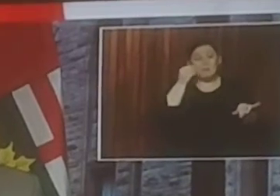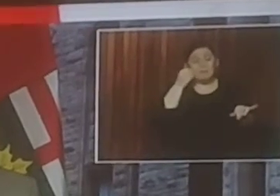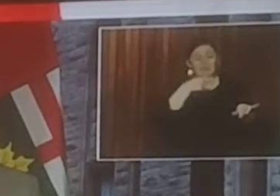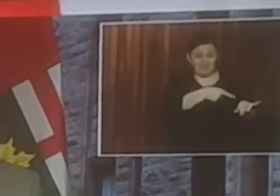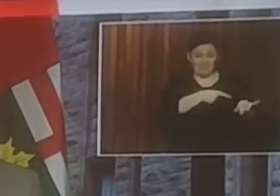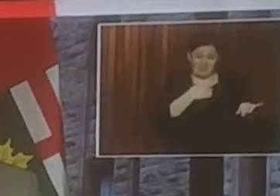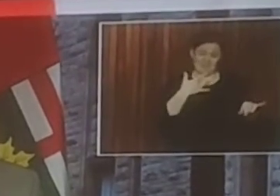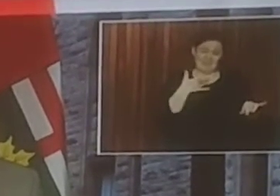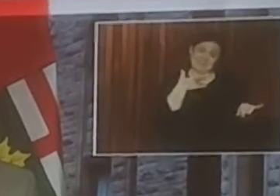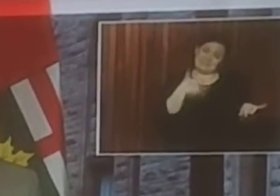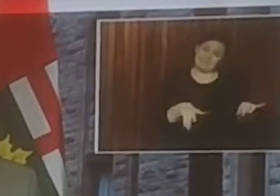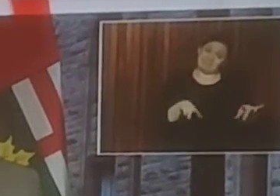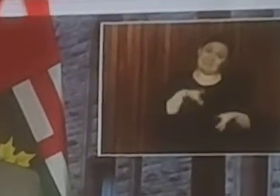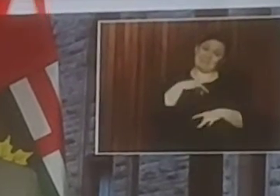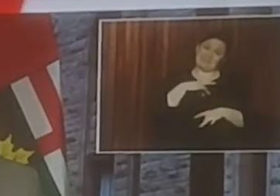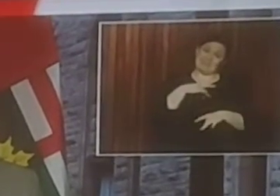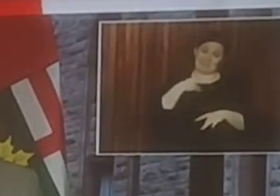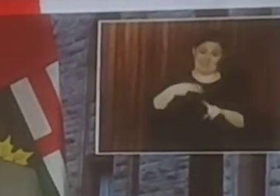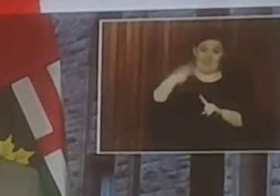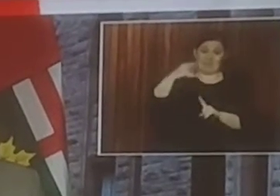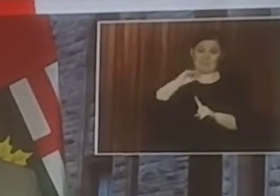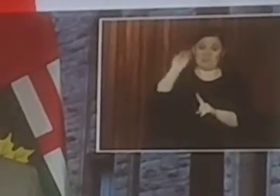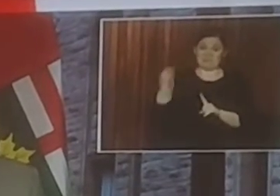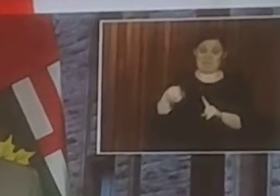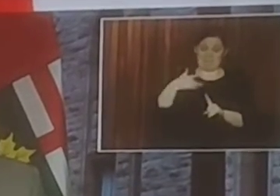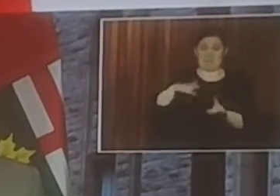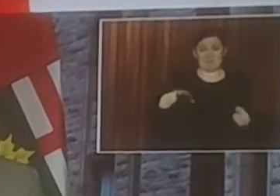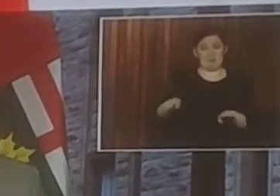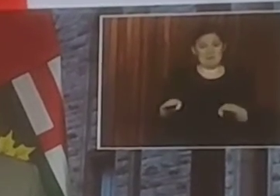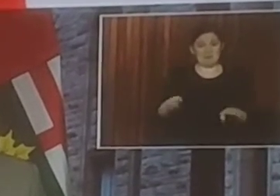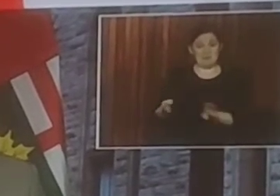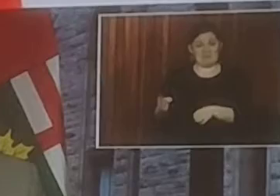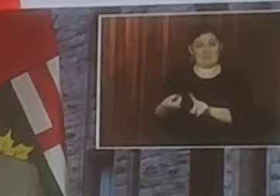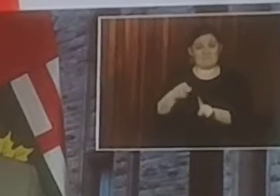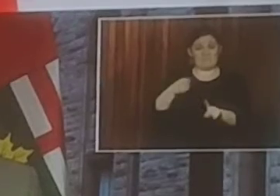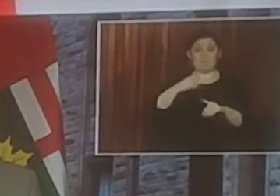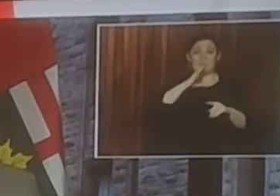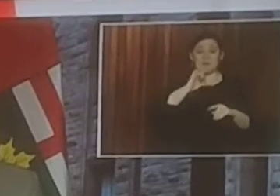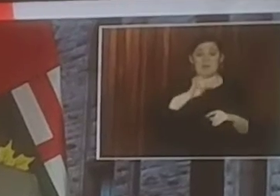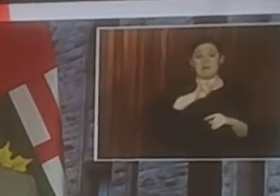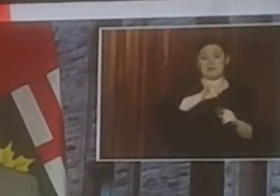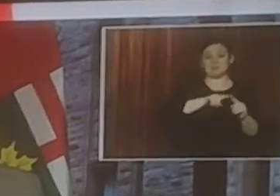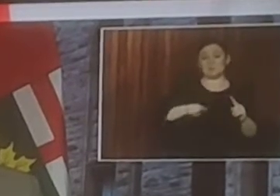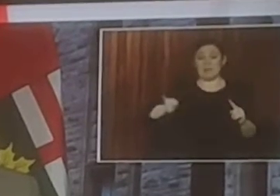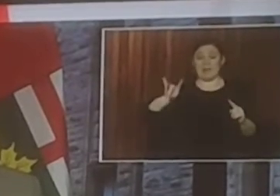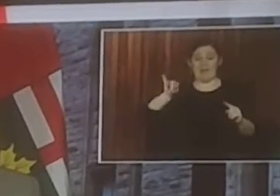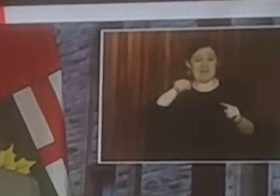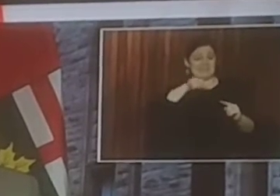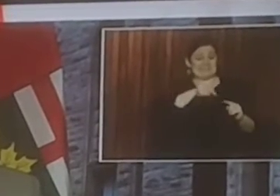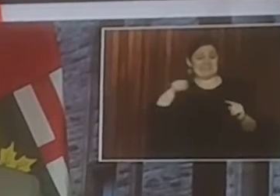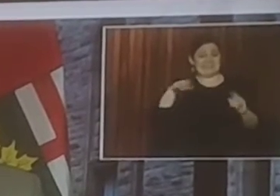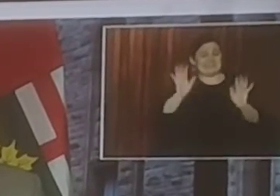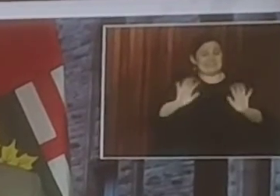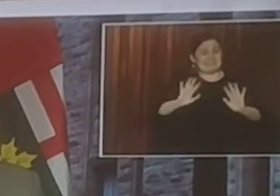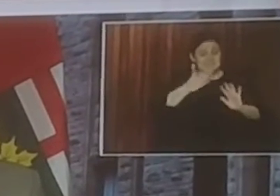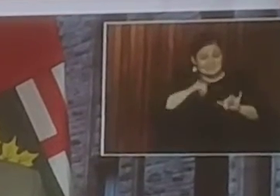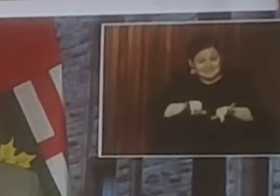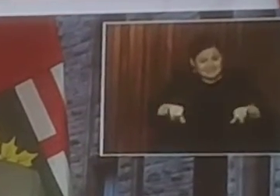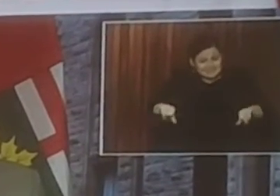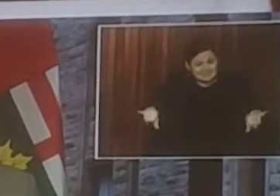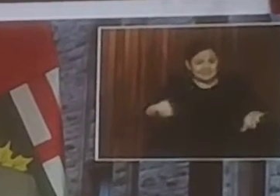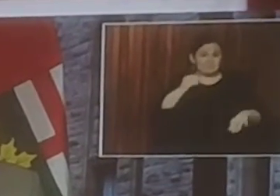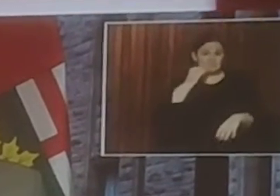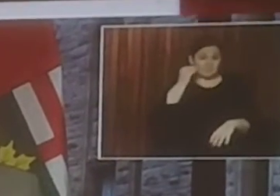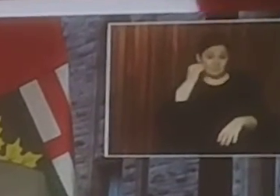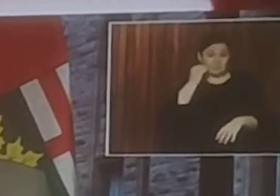see with the increasing mortality rate and morbidity rate of 70 to 80, more with 80 to 90, and more with 90 to 100. As you get